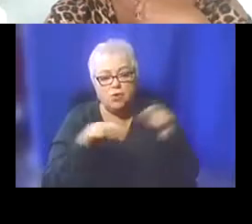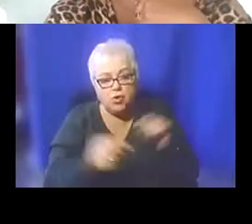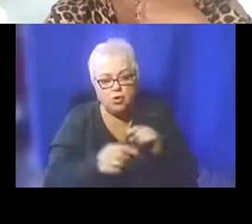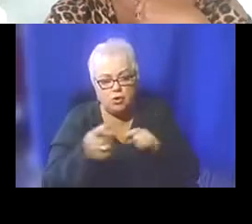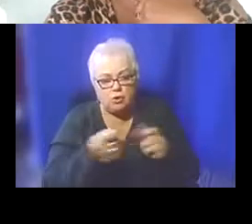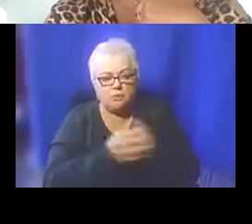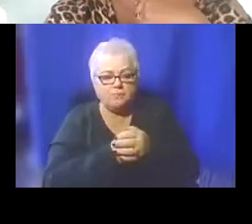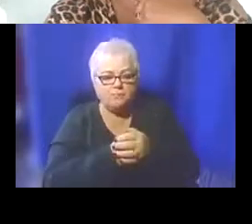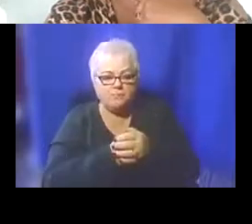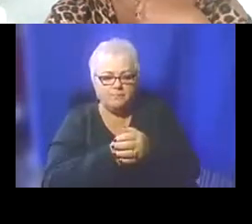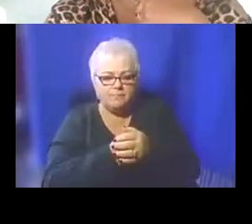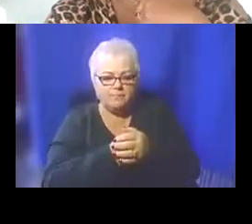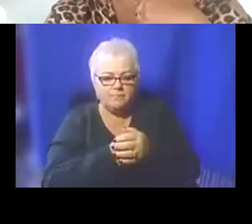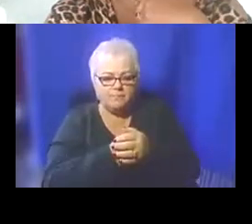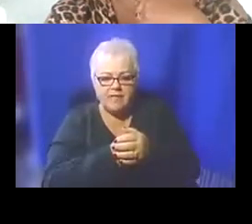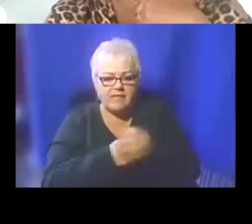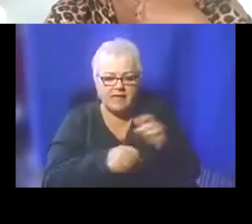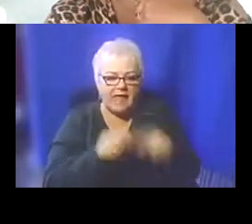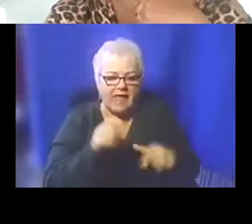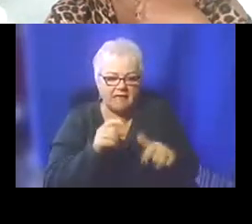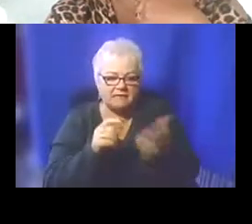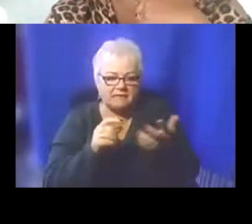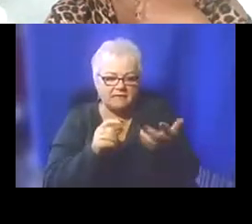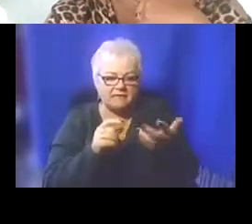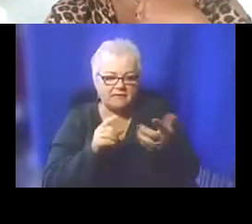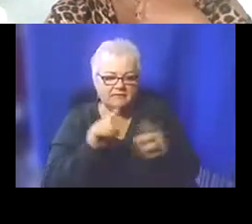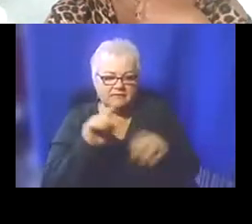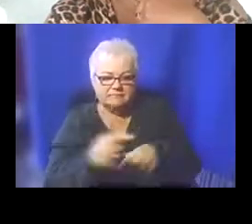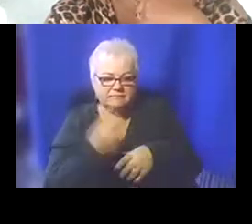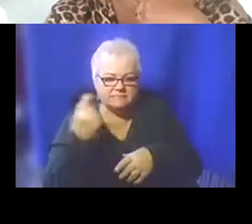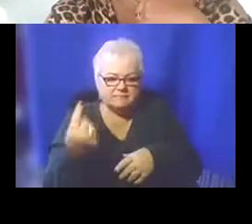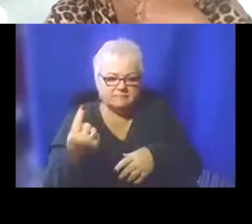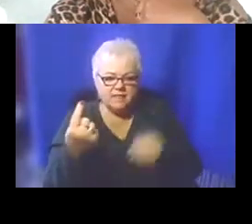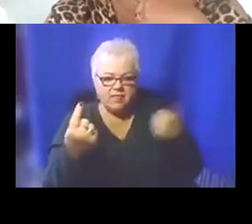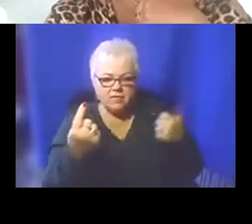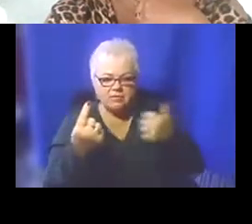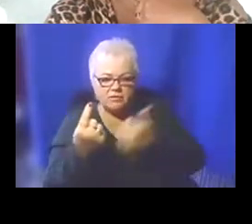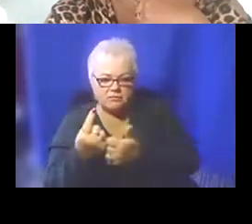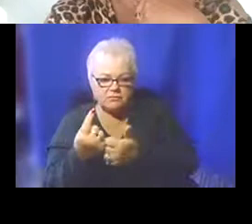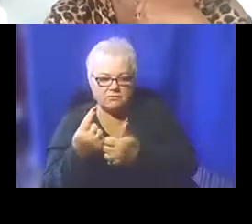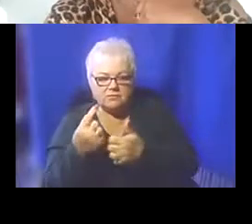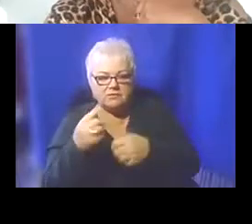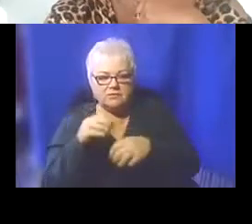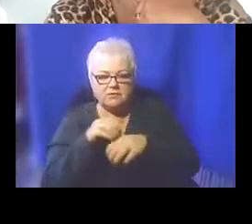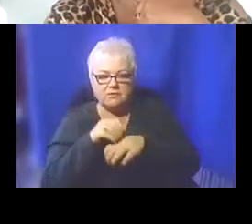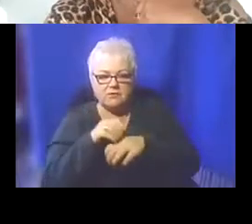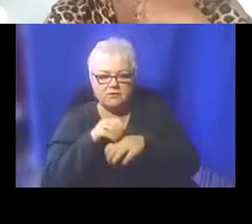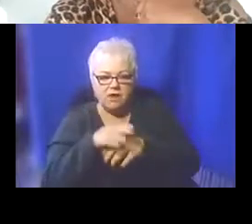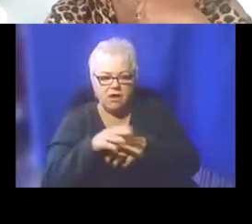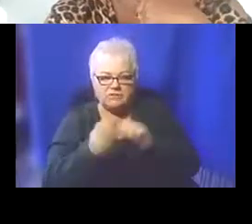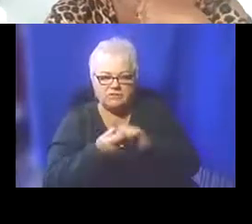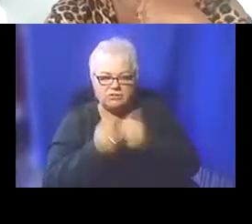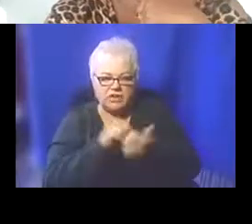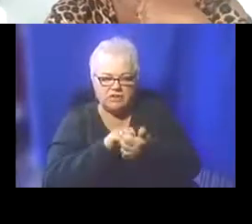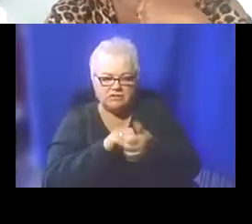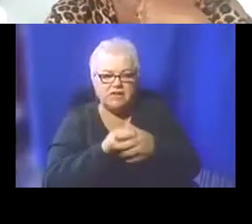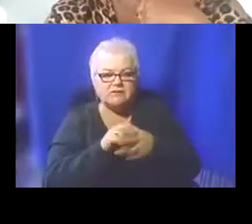be dealt with. And they cannot singularly by themselves affect a change. They have to be done collectively.